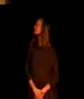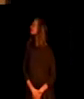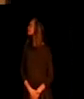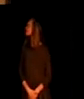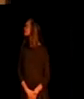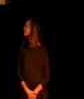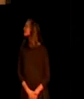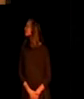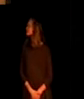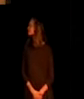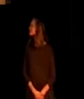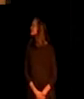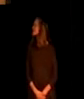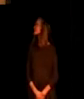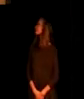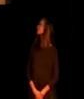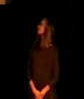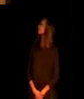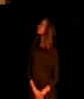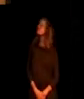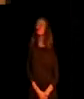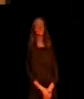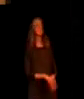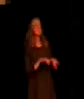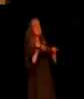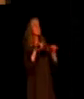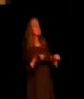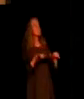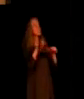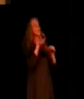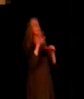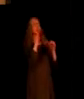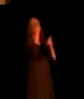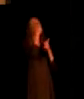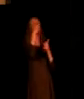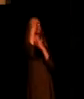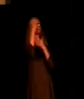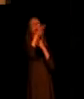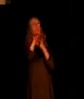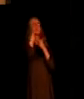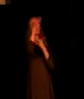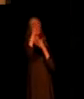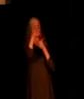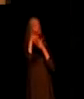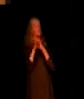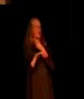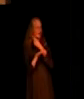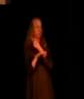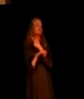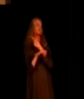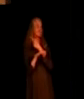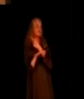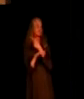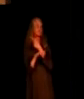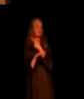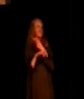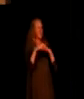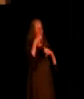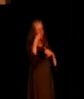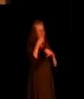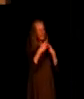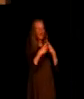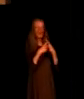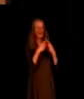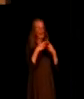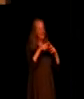And so this is the sort of thing that's up there now. And when I think that when I started, there was